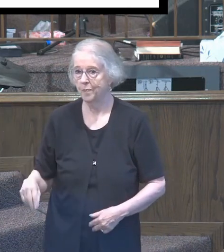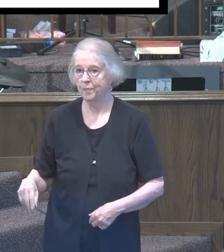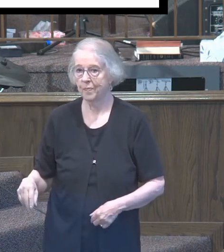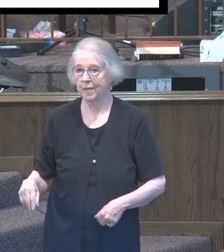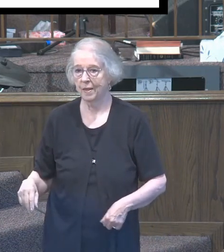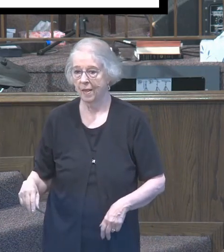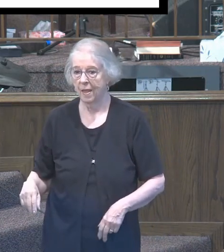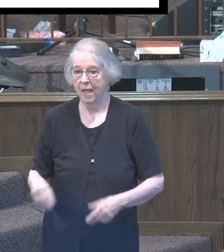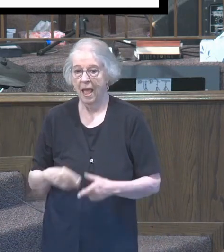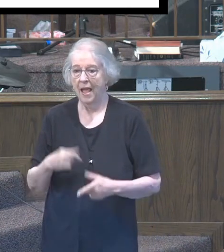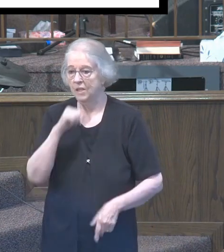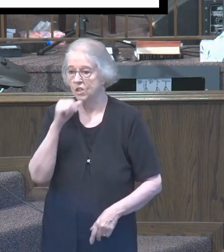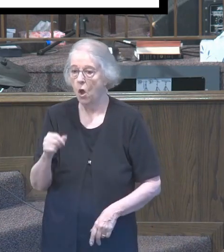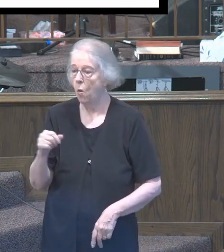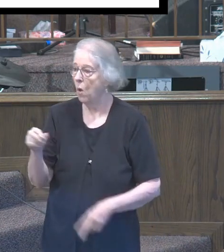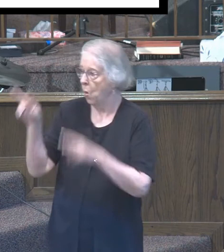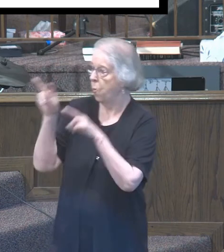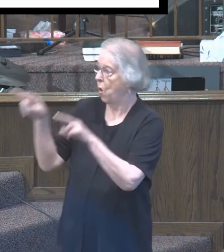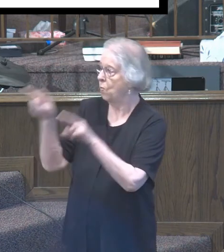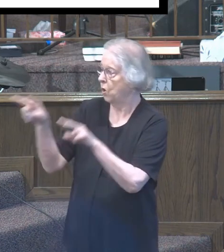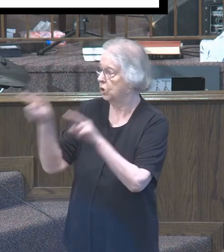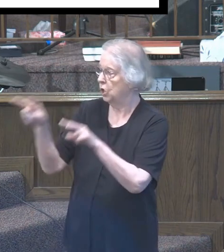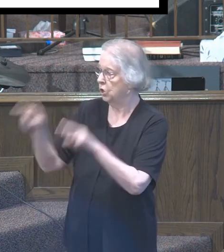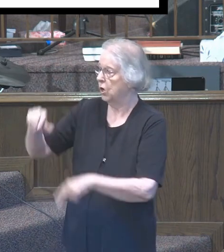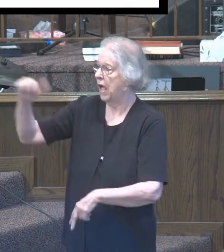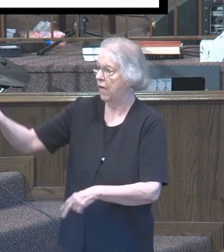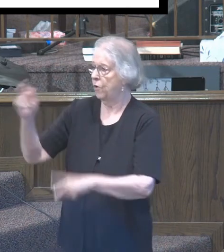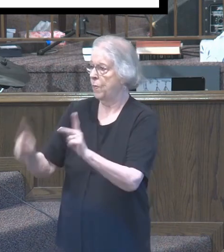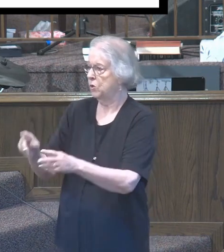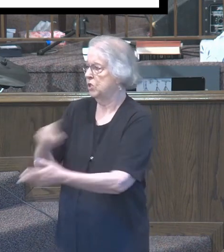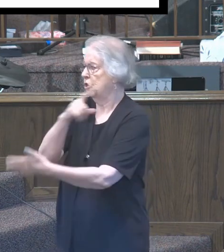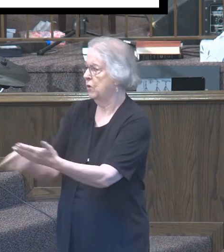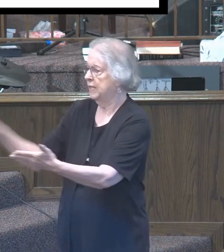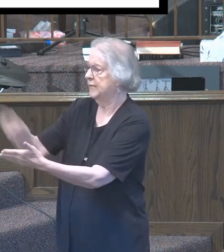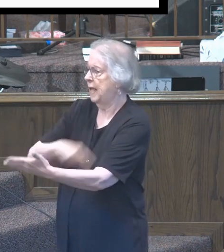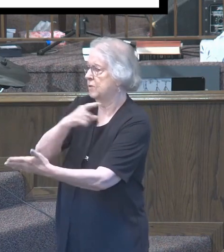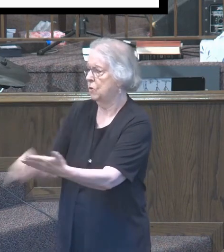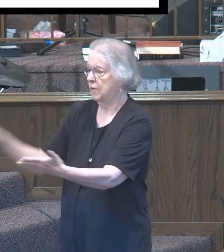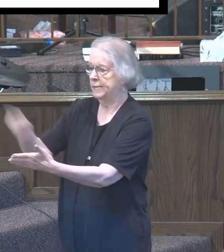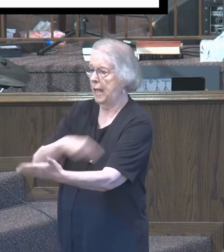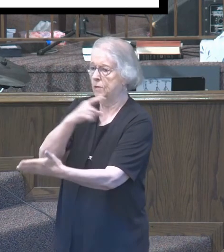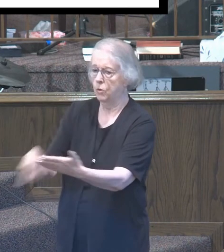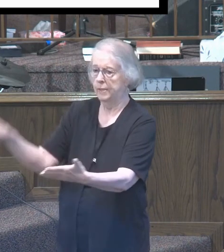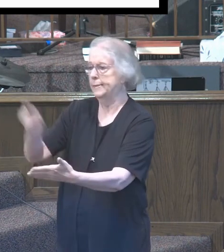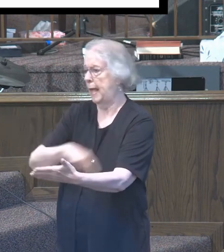sneer off your own face, and you might be fit to offer a washcloth to your